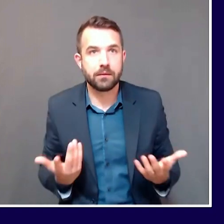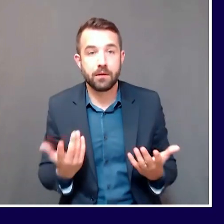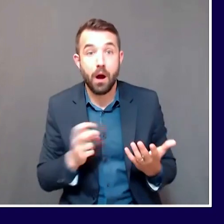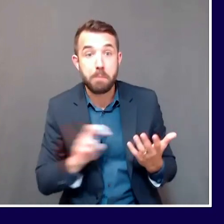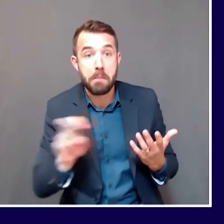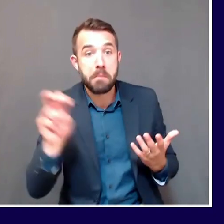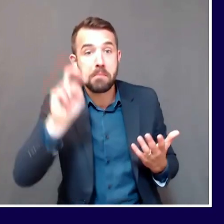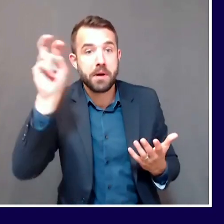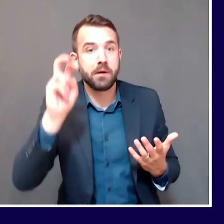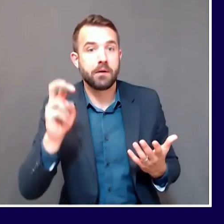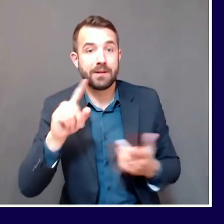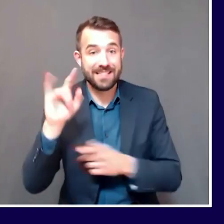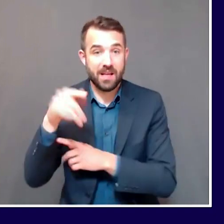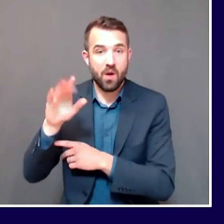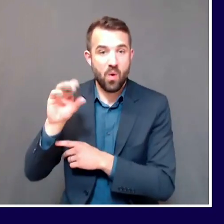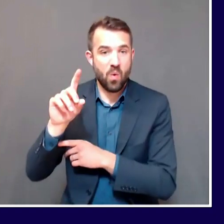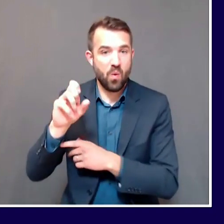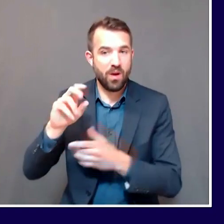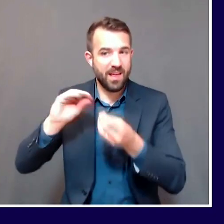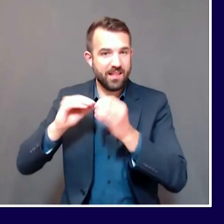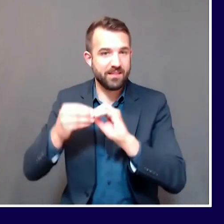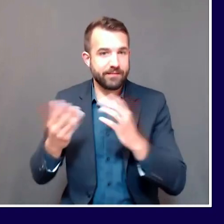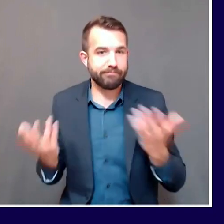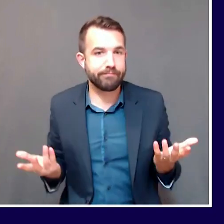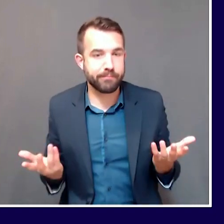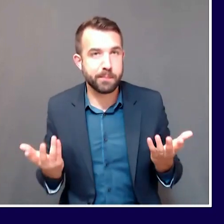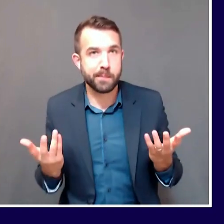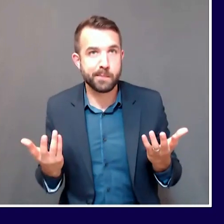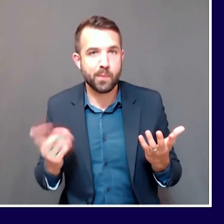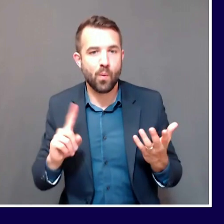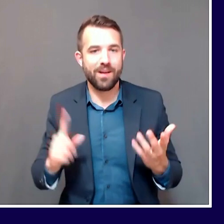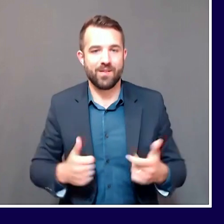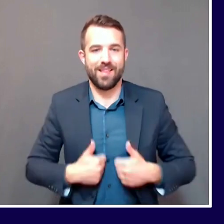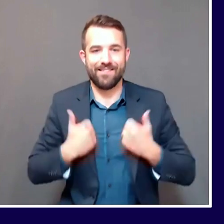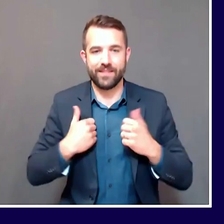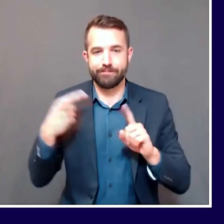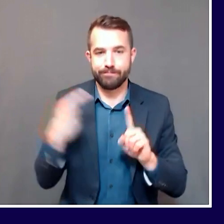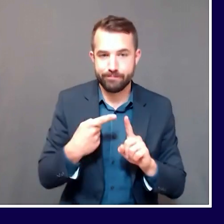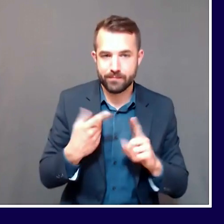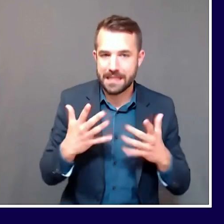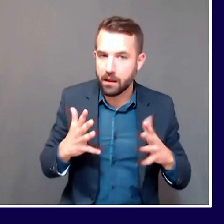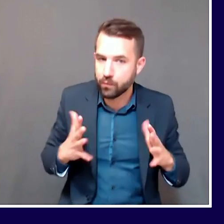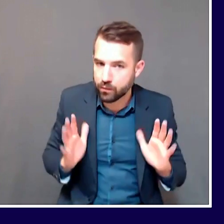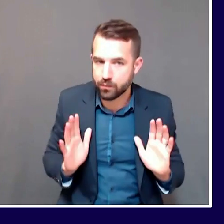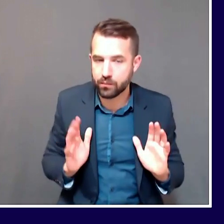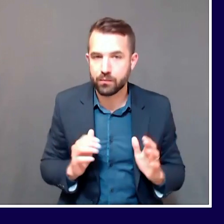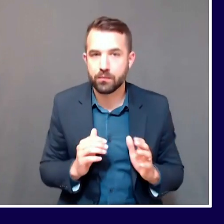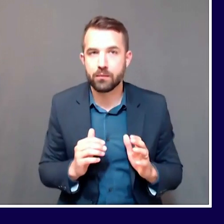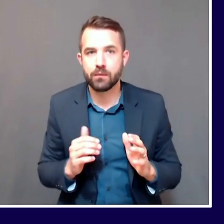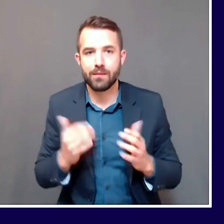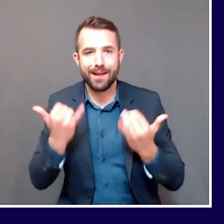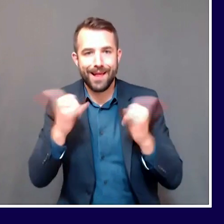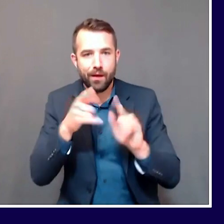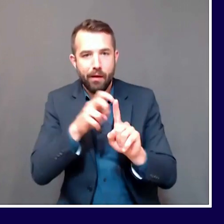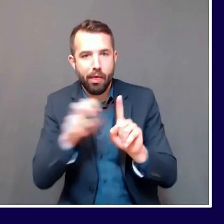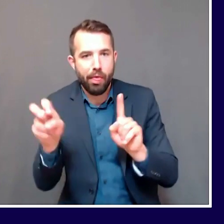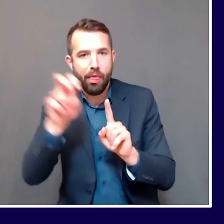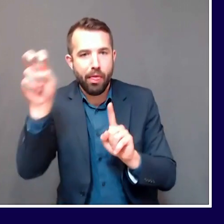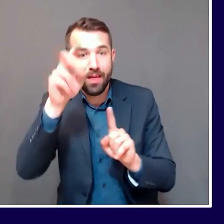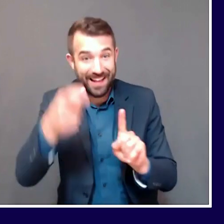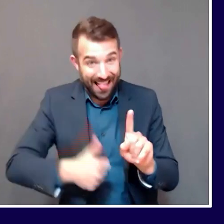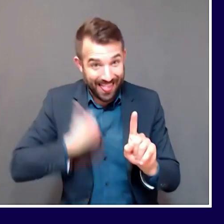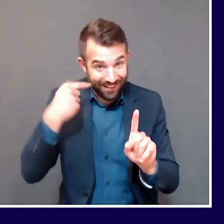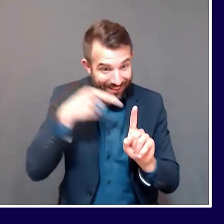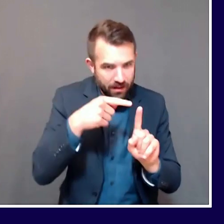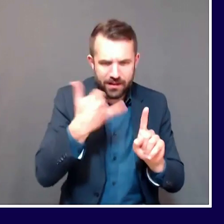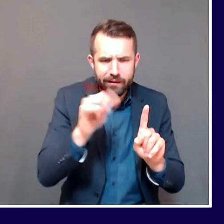simply just where the person's stated residence is. But it says nothing about the travels that they may have had across the state and the